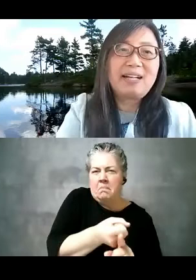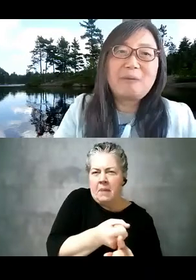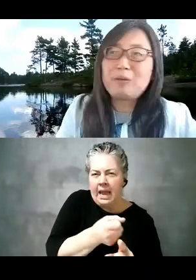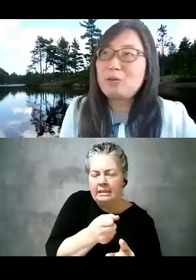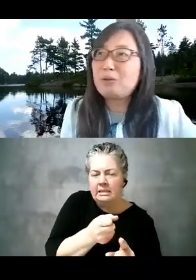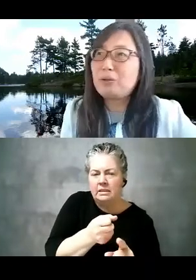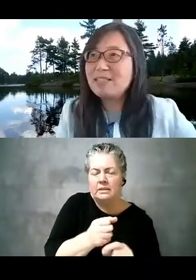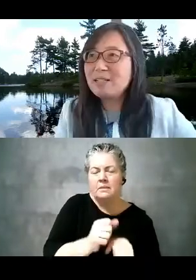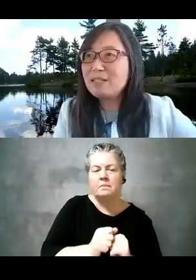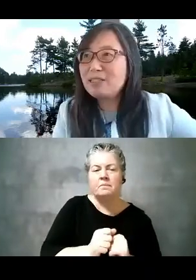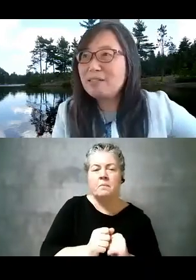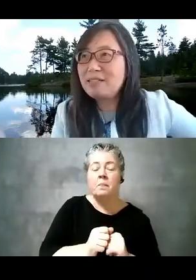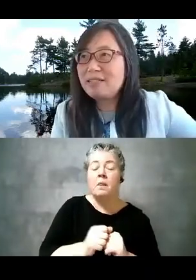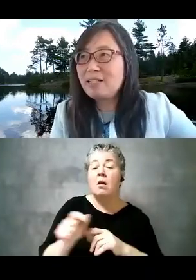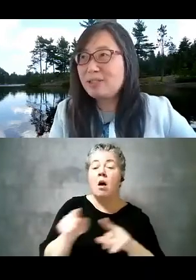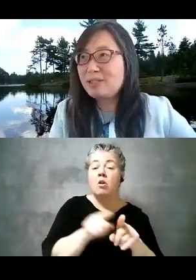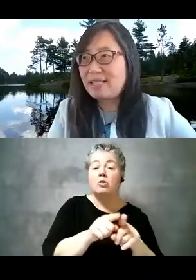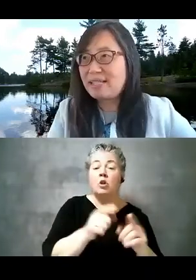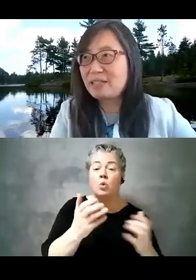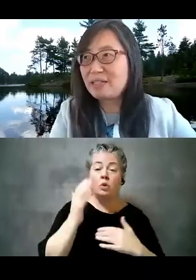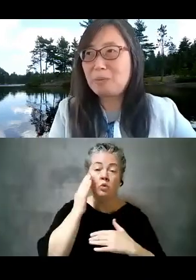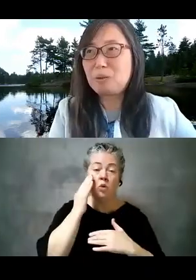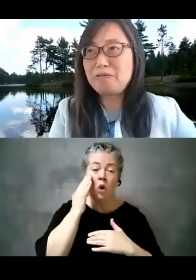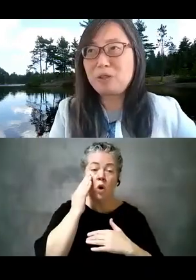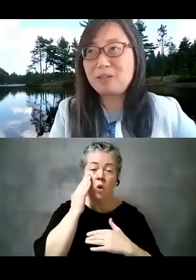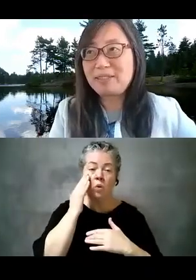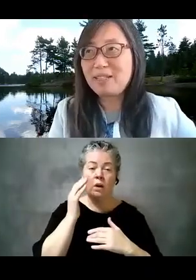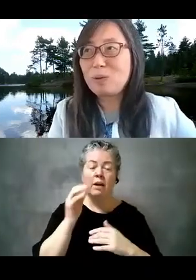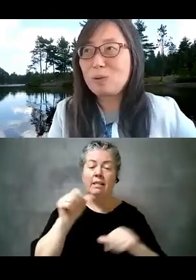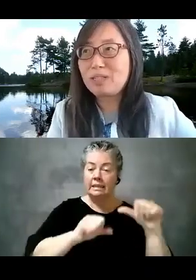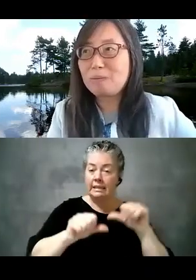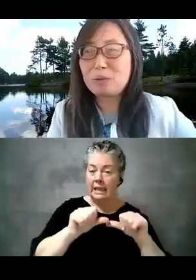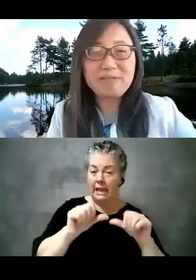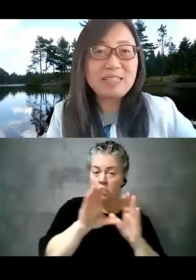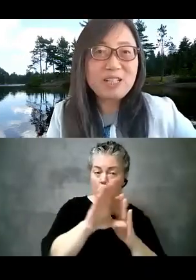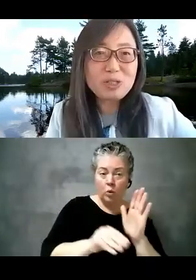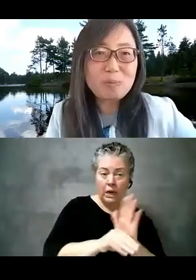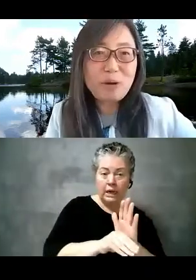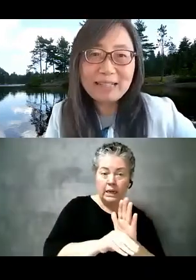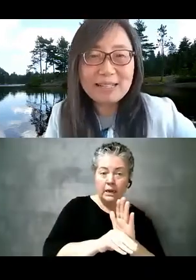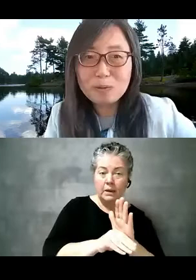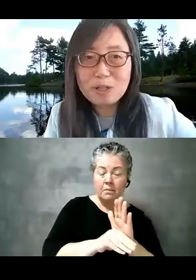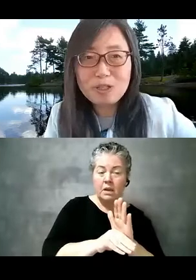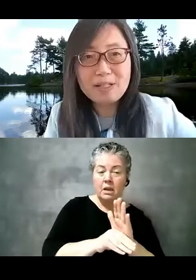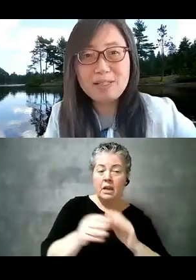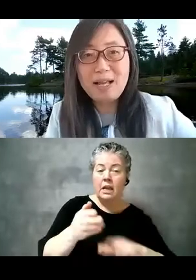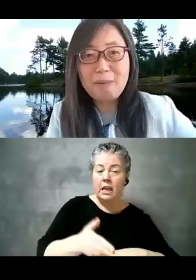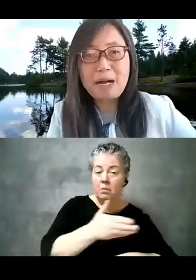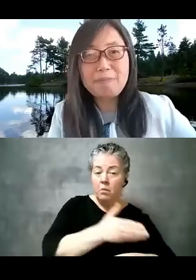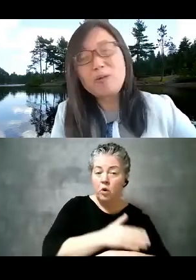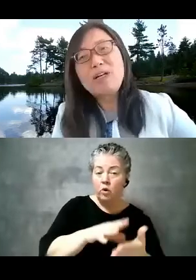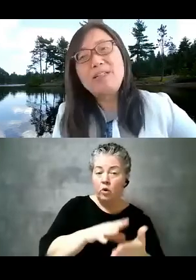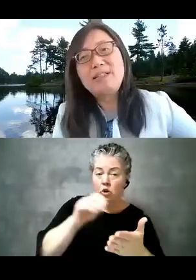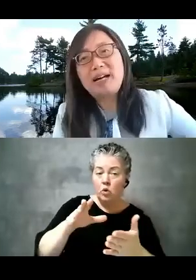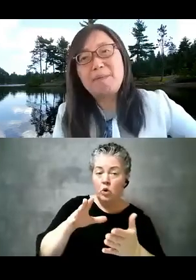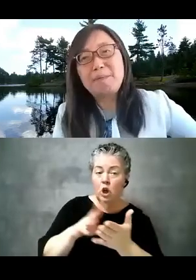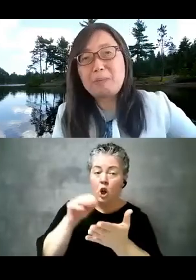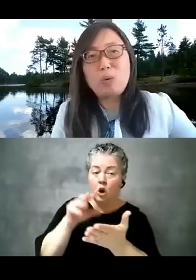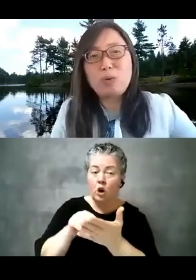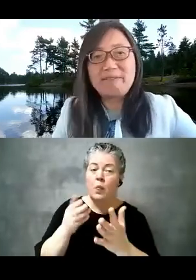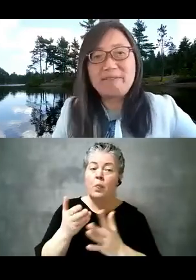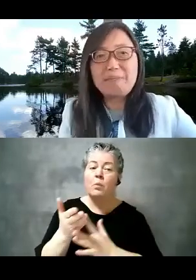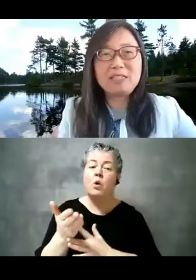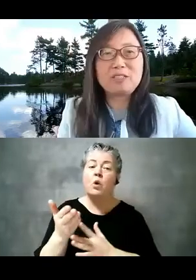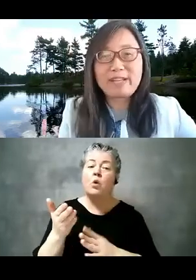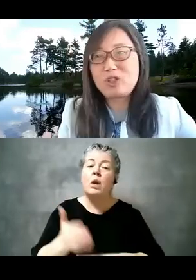And you will also want to know, does the new science curriculum improve student learning through improving teachers' practice, which is probably what people